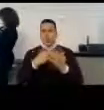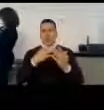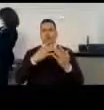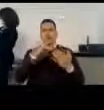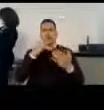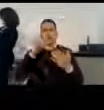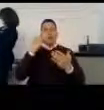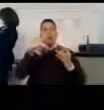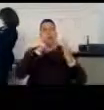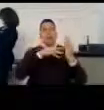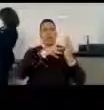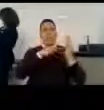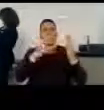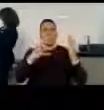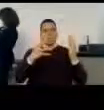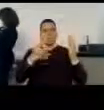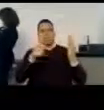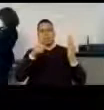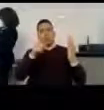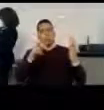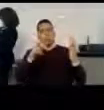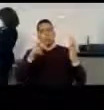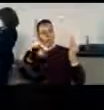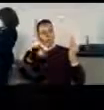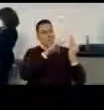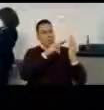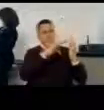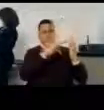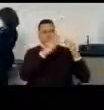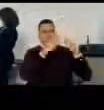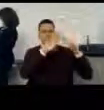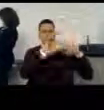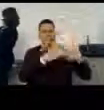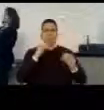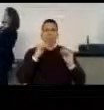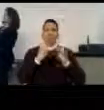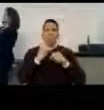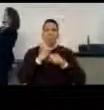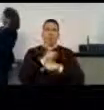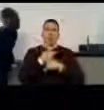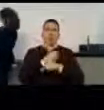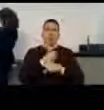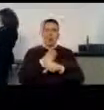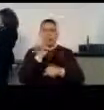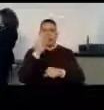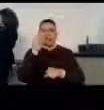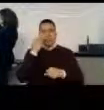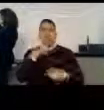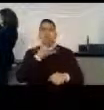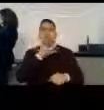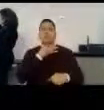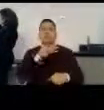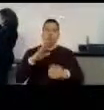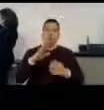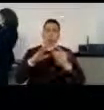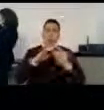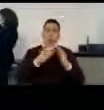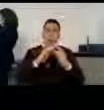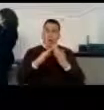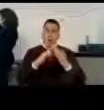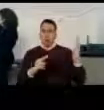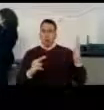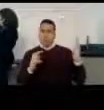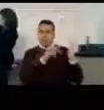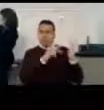graphics. They have it all broken down in terms of really more stats, if you wanted to look for your neighborhood or things like that.